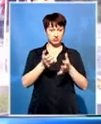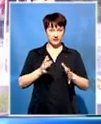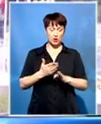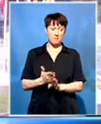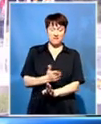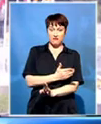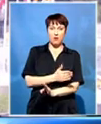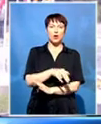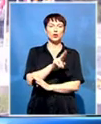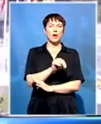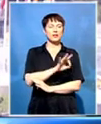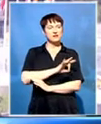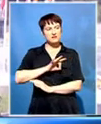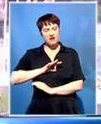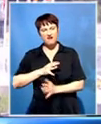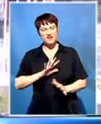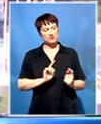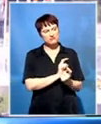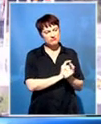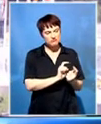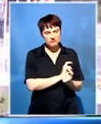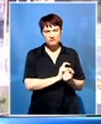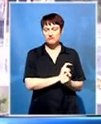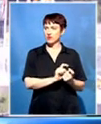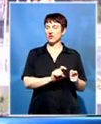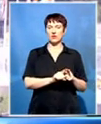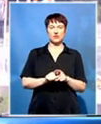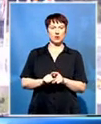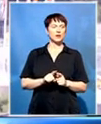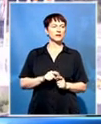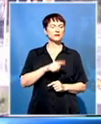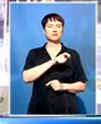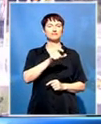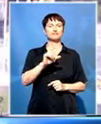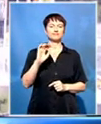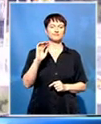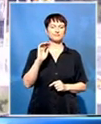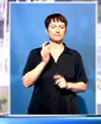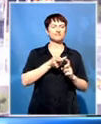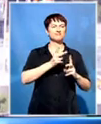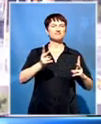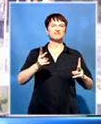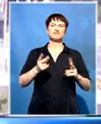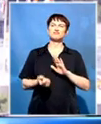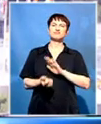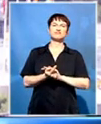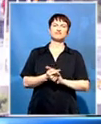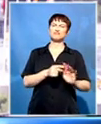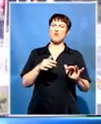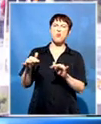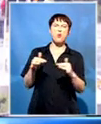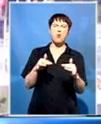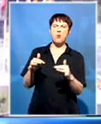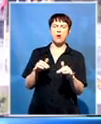met privately with UN staff, paying tribute to the UN's fallen personnel in various conflict zones around the world, and